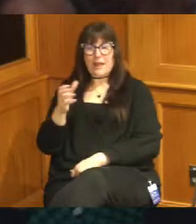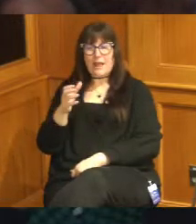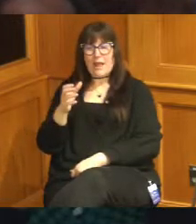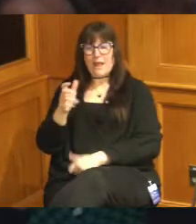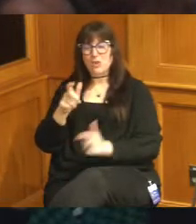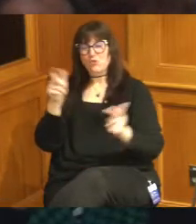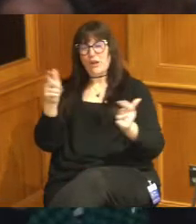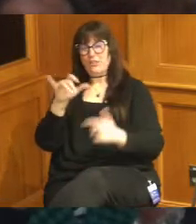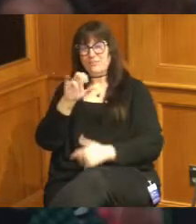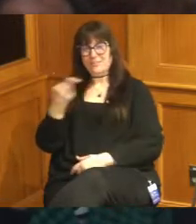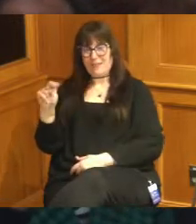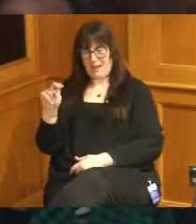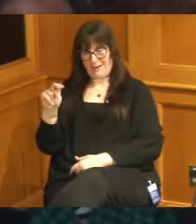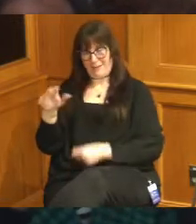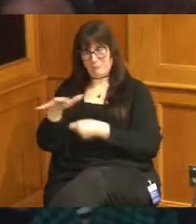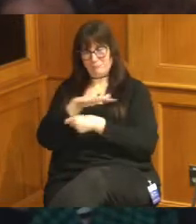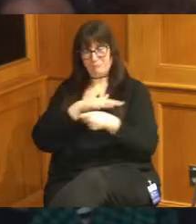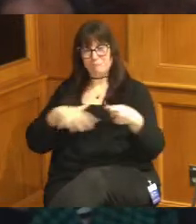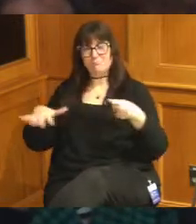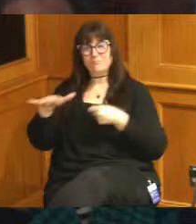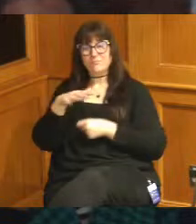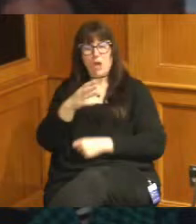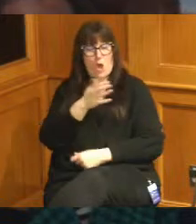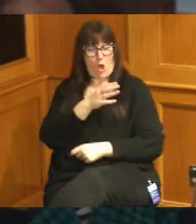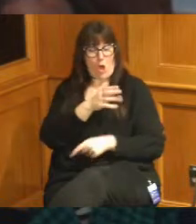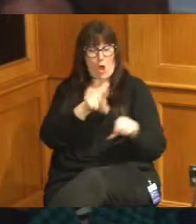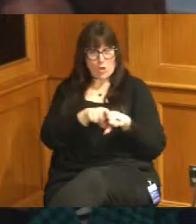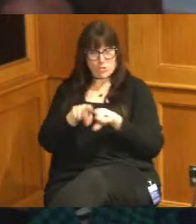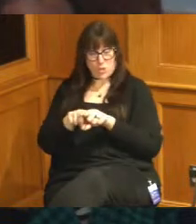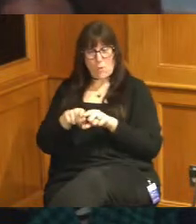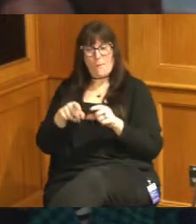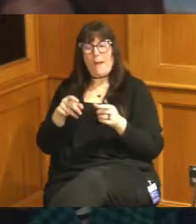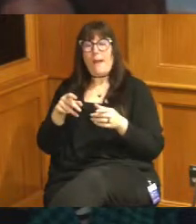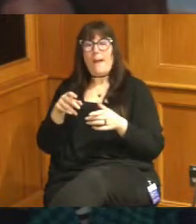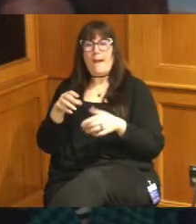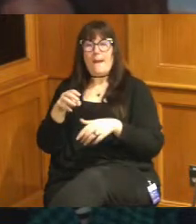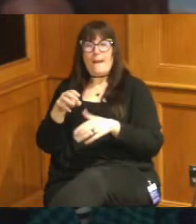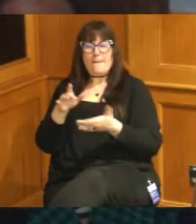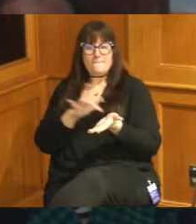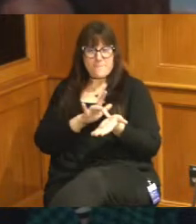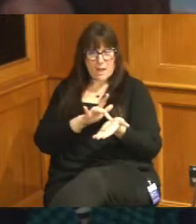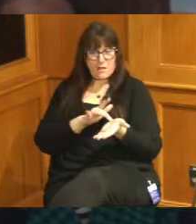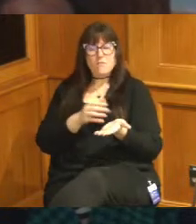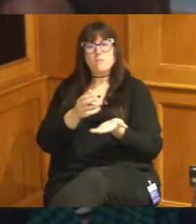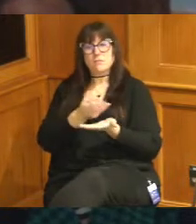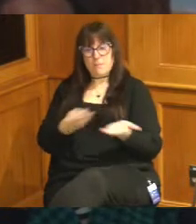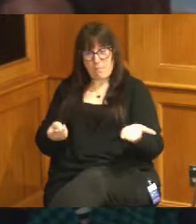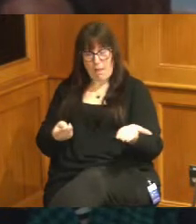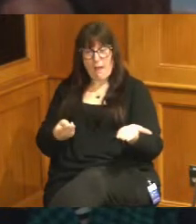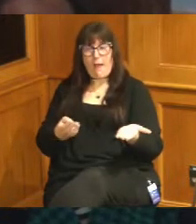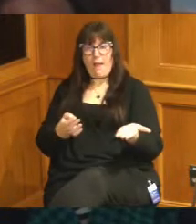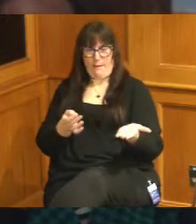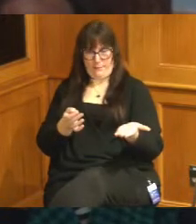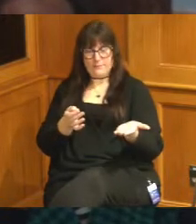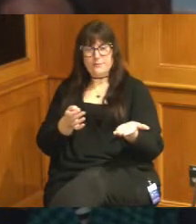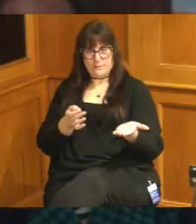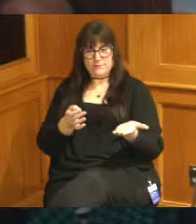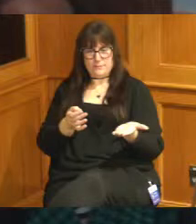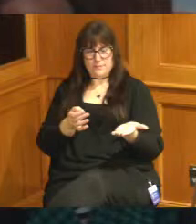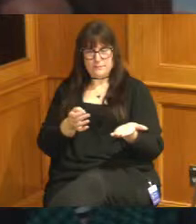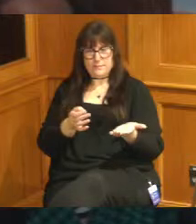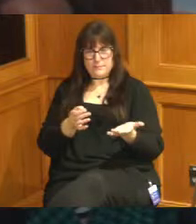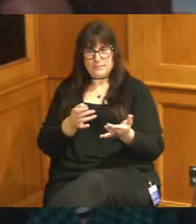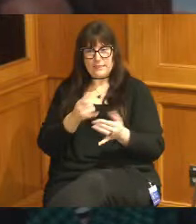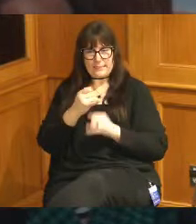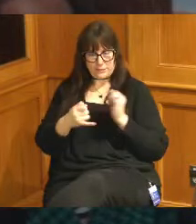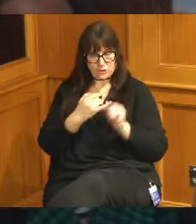whereas Mr. Haley worked in the medical supply, distribution, and financial industry for nearly 30 years,